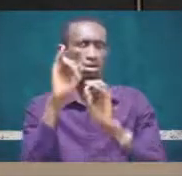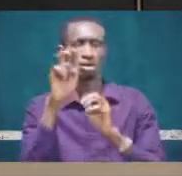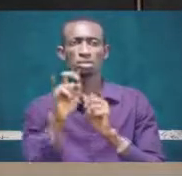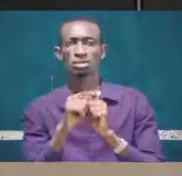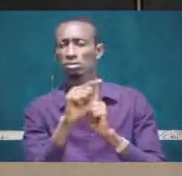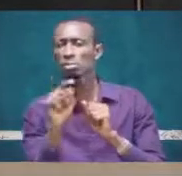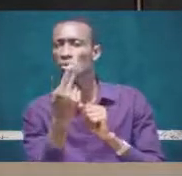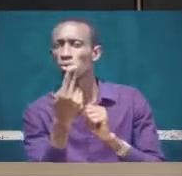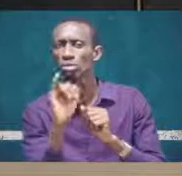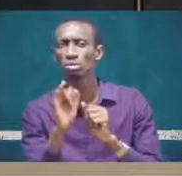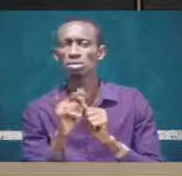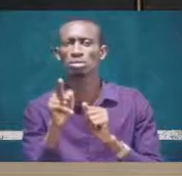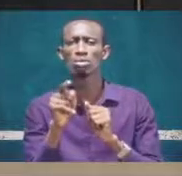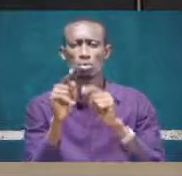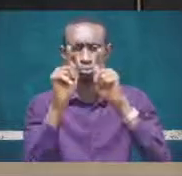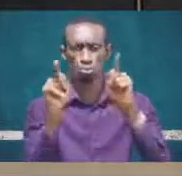And this is